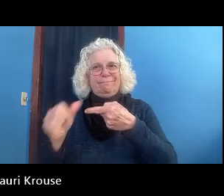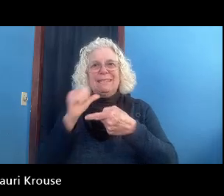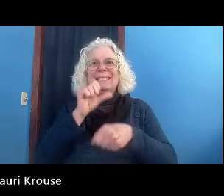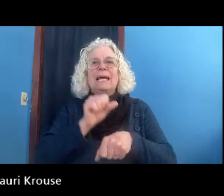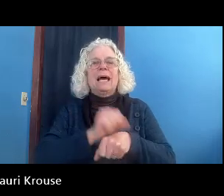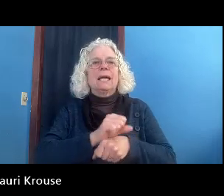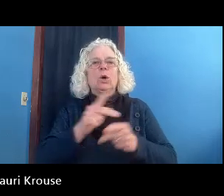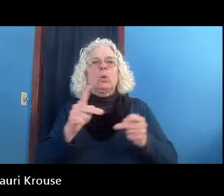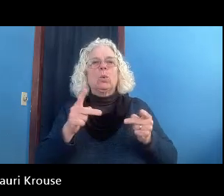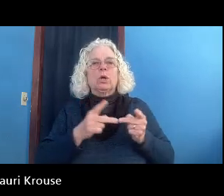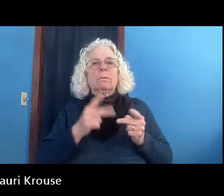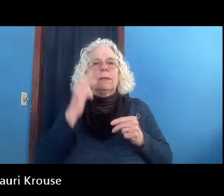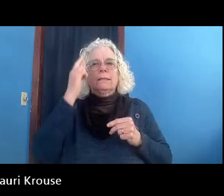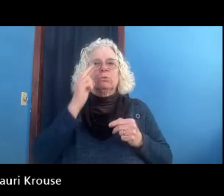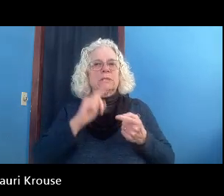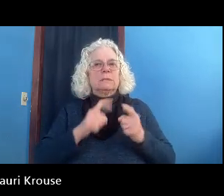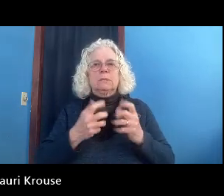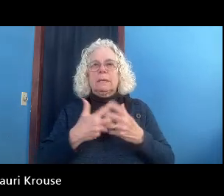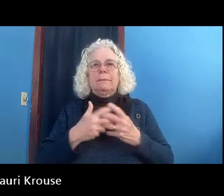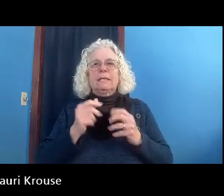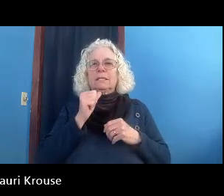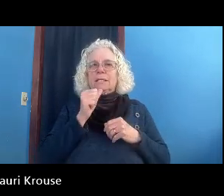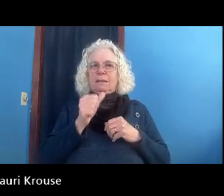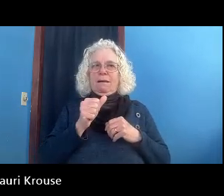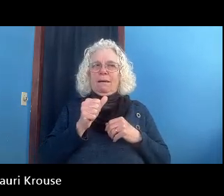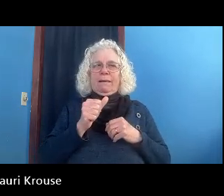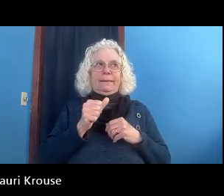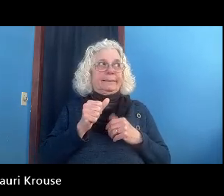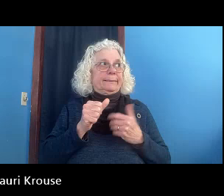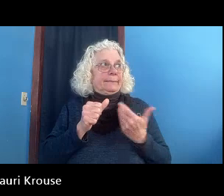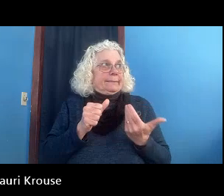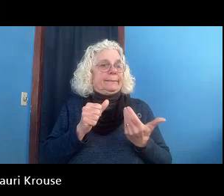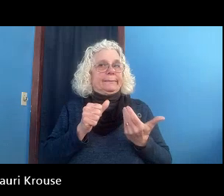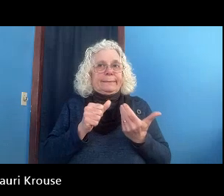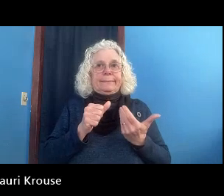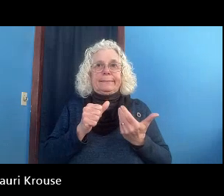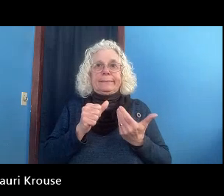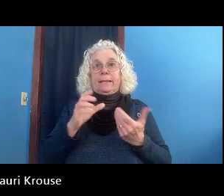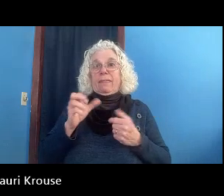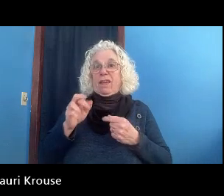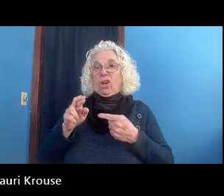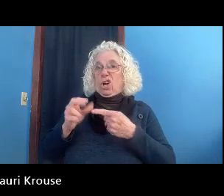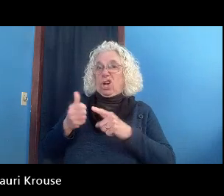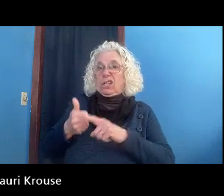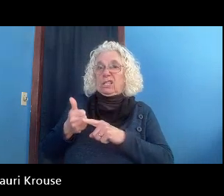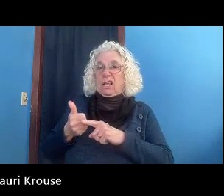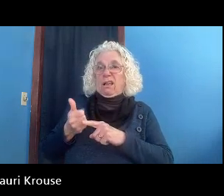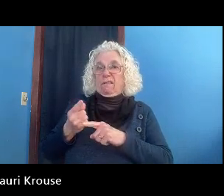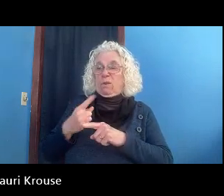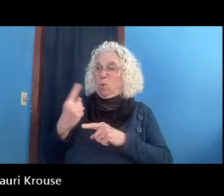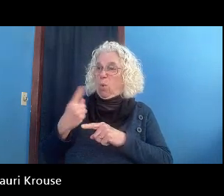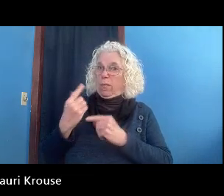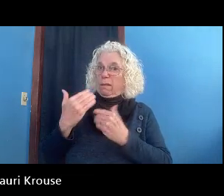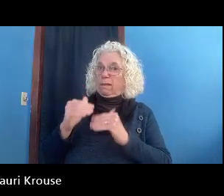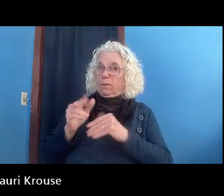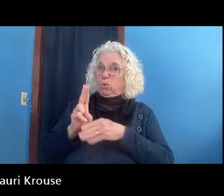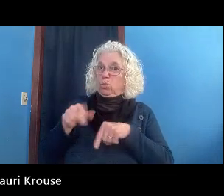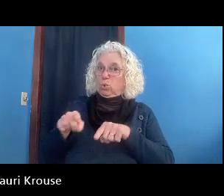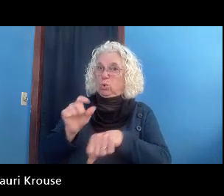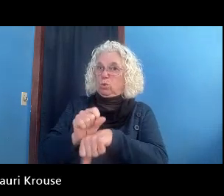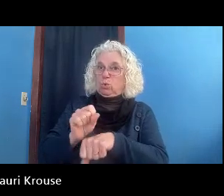reasonable accommodation. As it's a car, they could utilize it for any other personal reasons, and